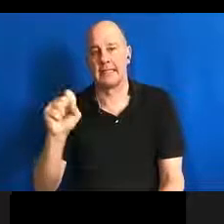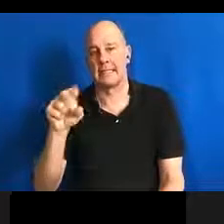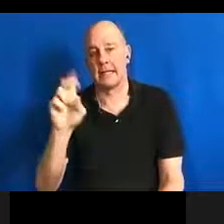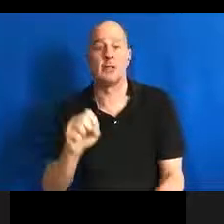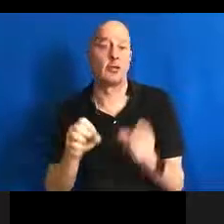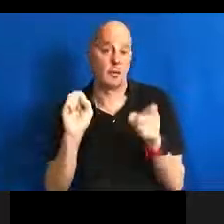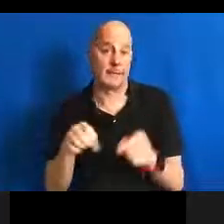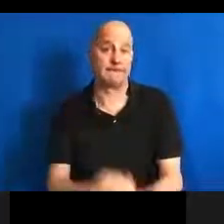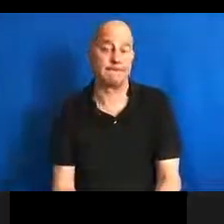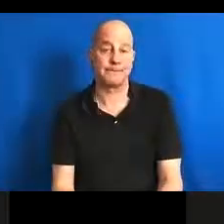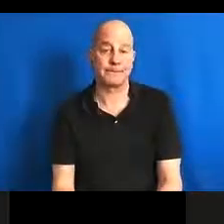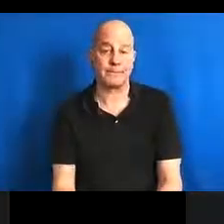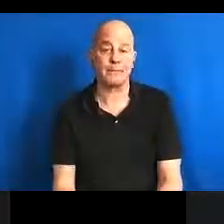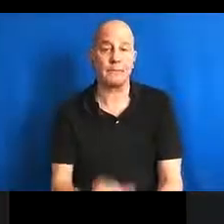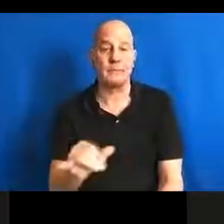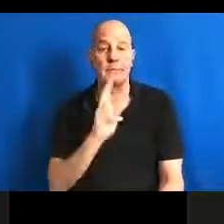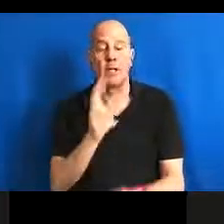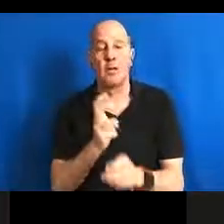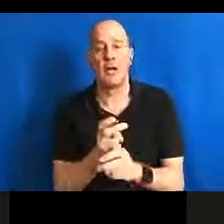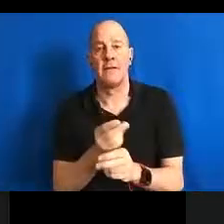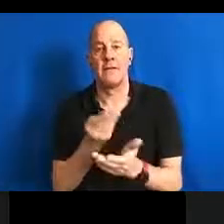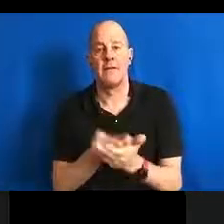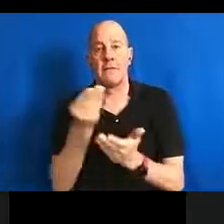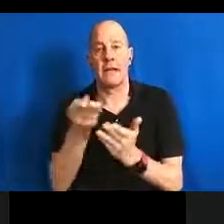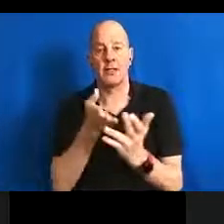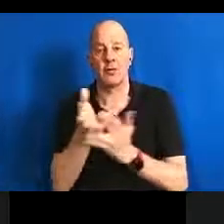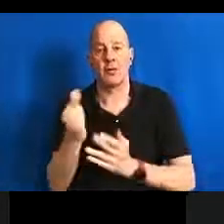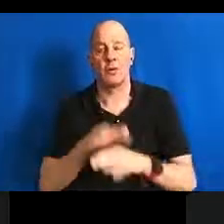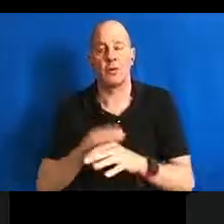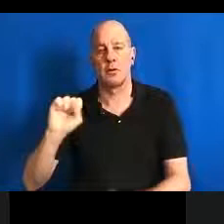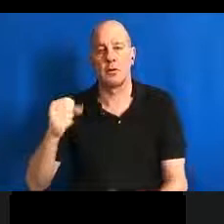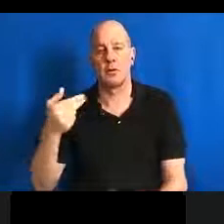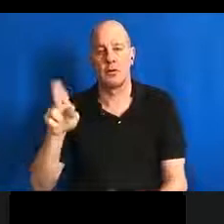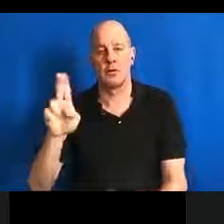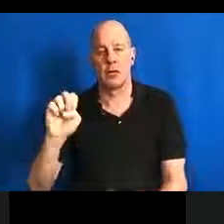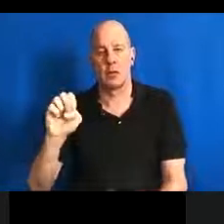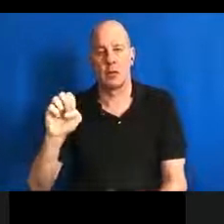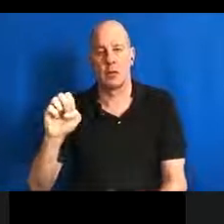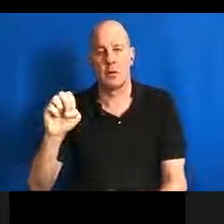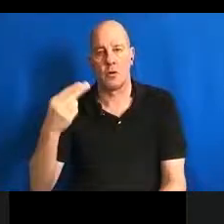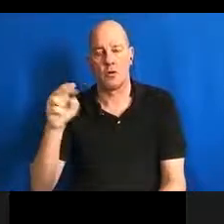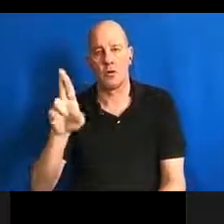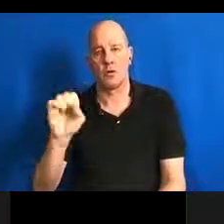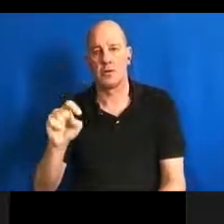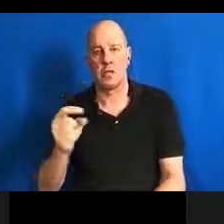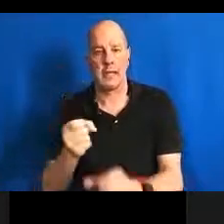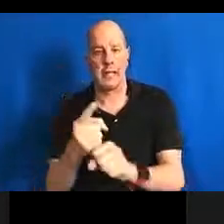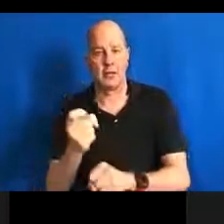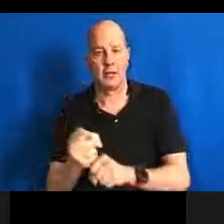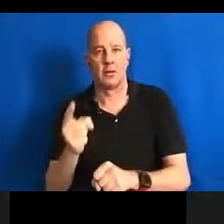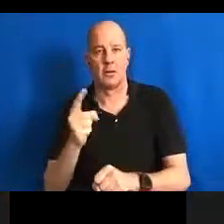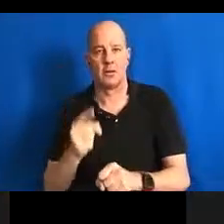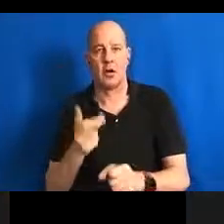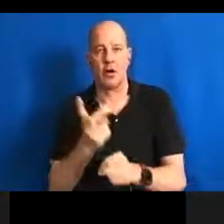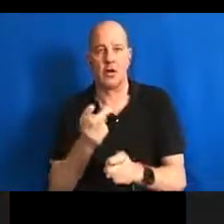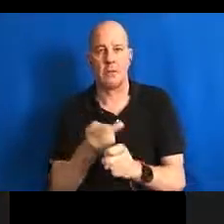And it's also difficult to pass through to shareholders on an annual basis losses.